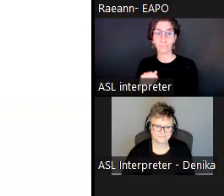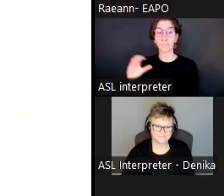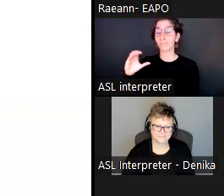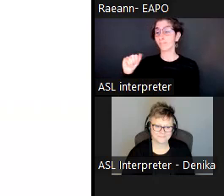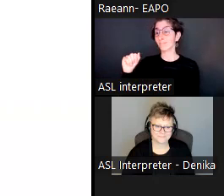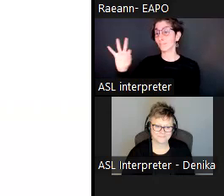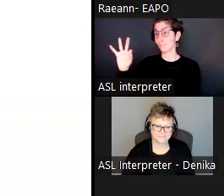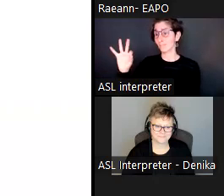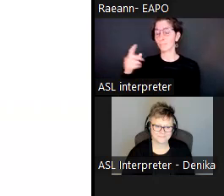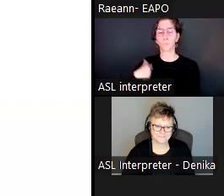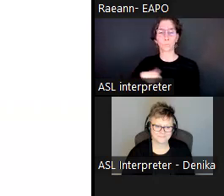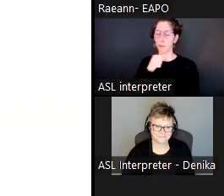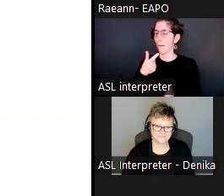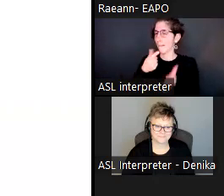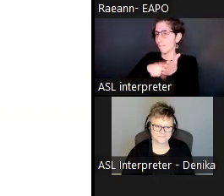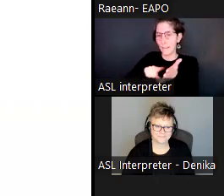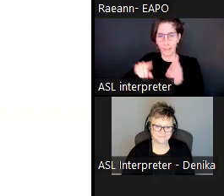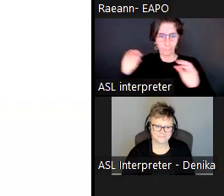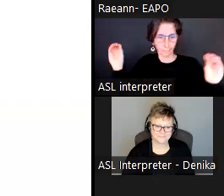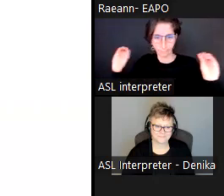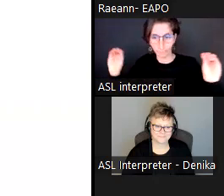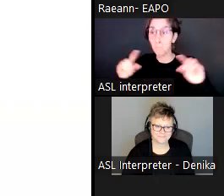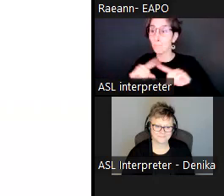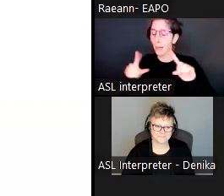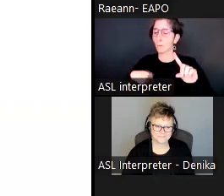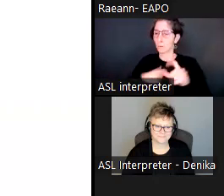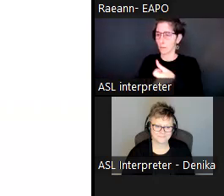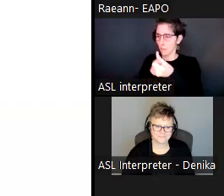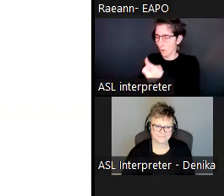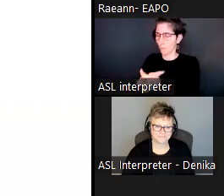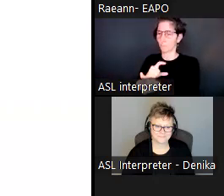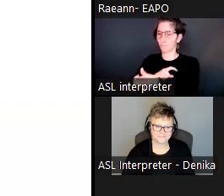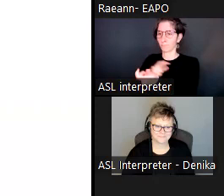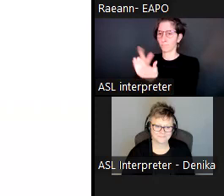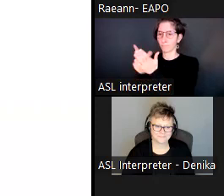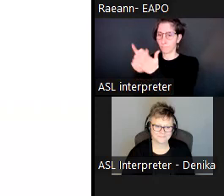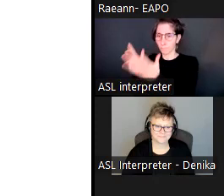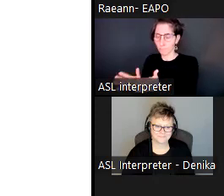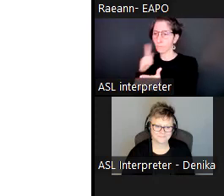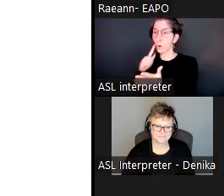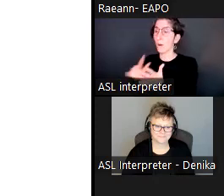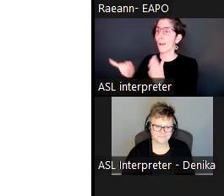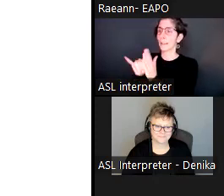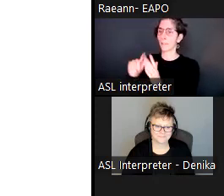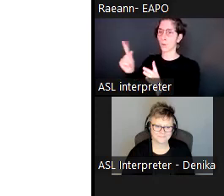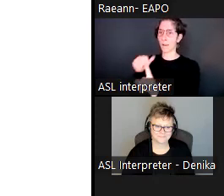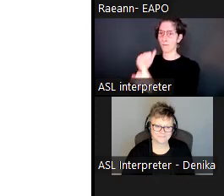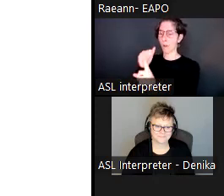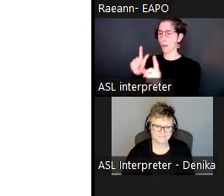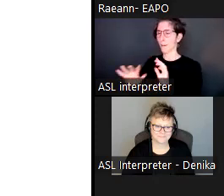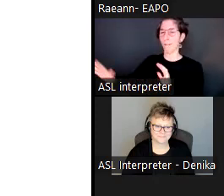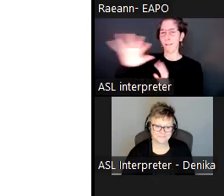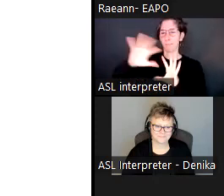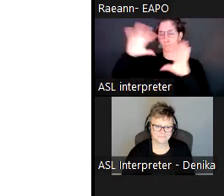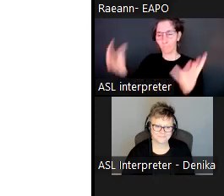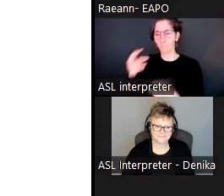don't conduct any investigations, but we support law enforcement to identify connections all over the world. So we're in